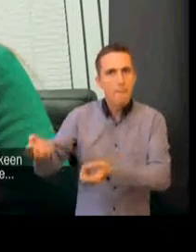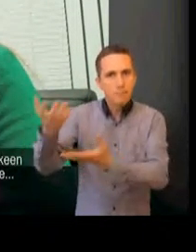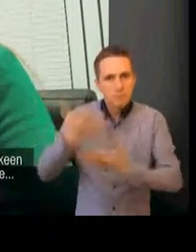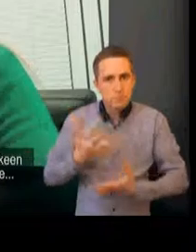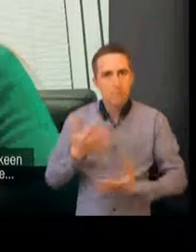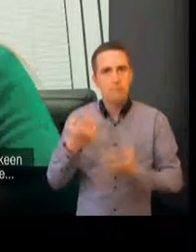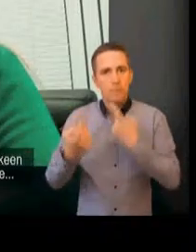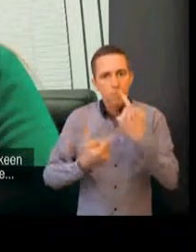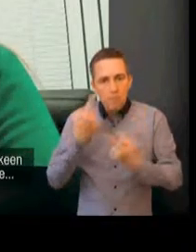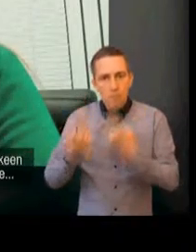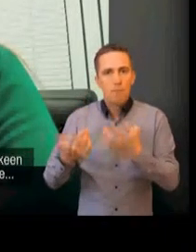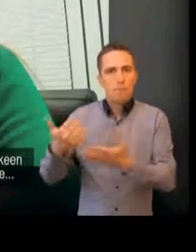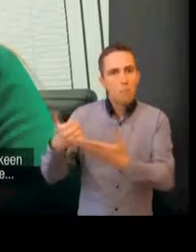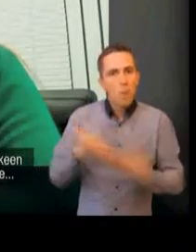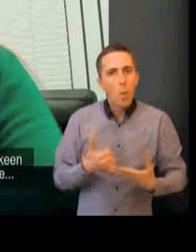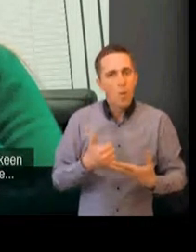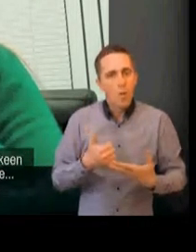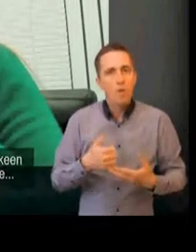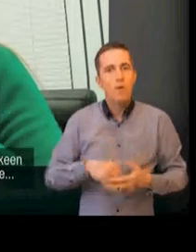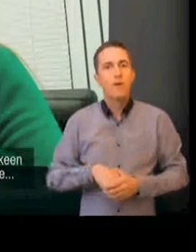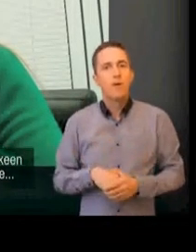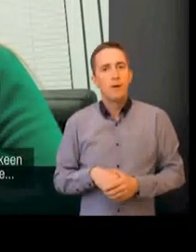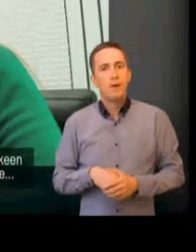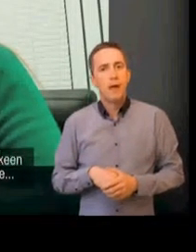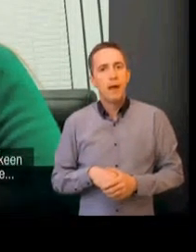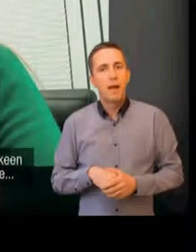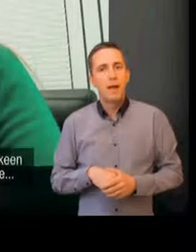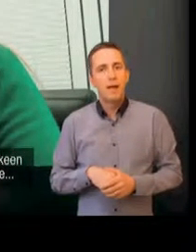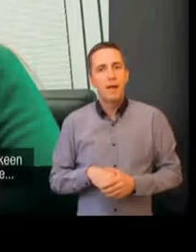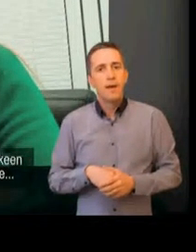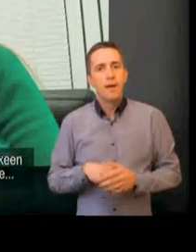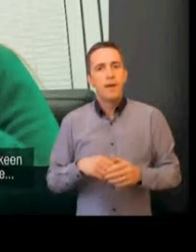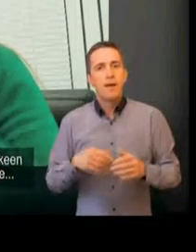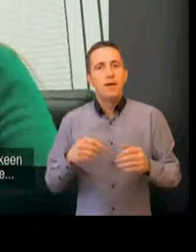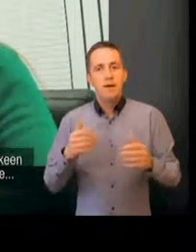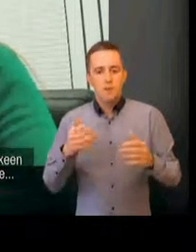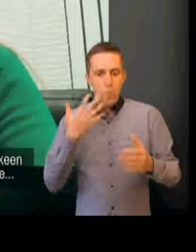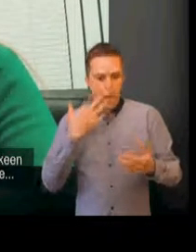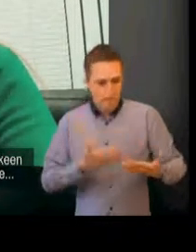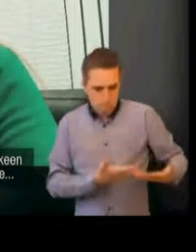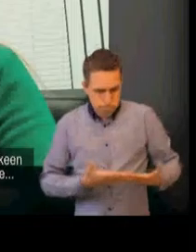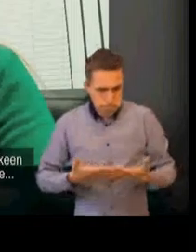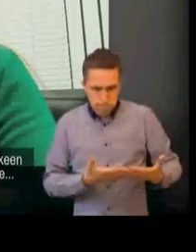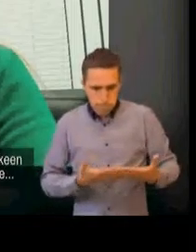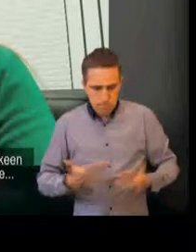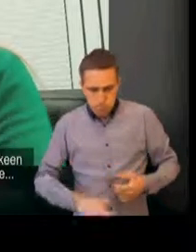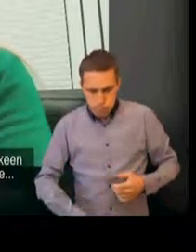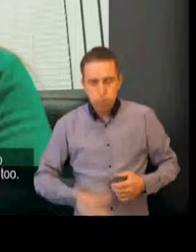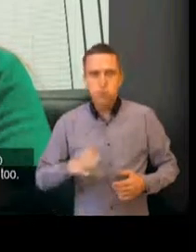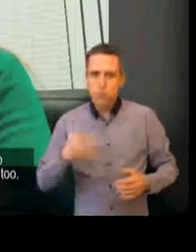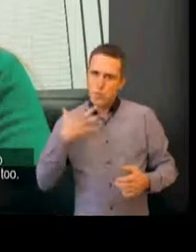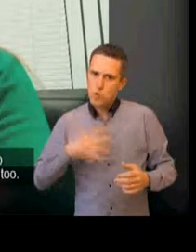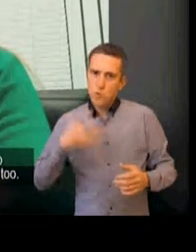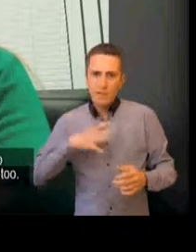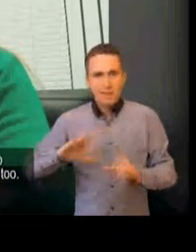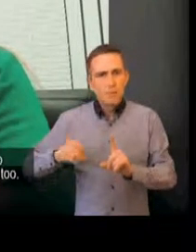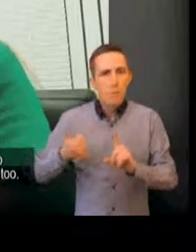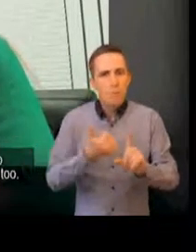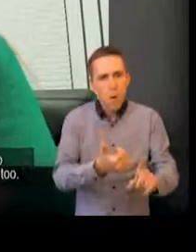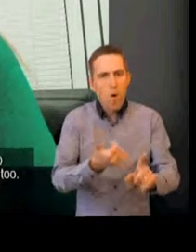out there. And most of your friends probably aren't in a similar situation to the situation that you're in. So it's